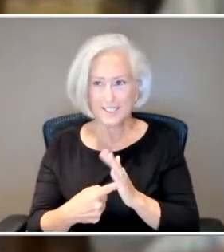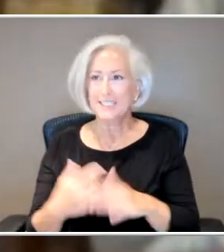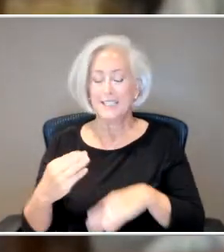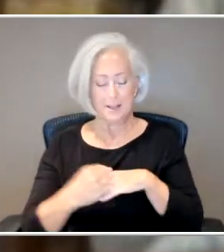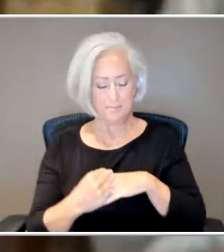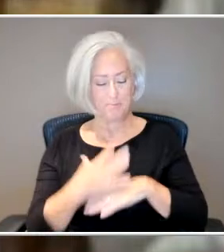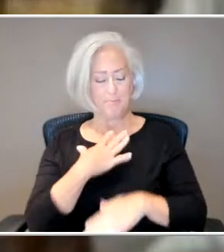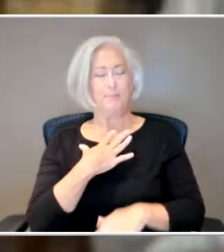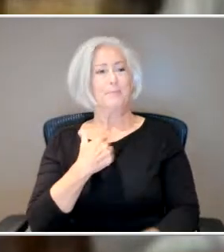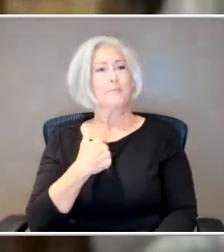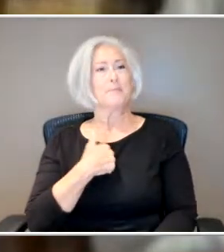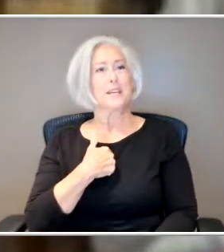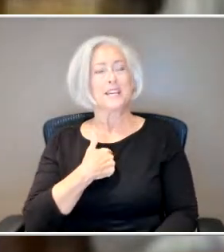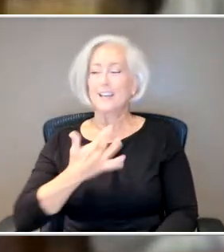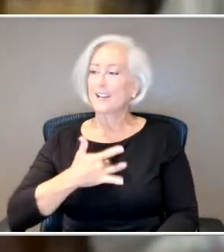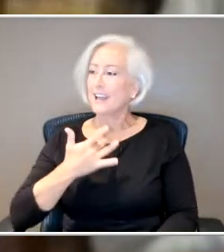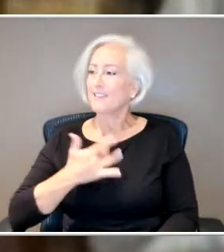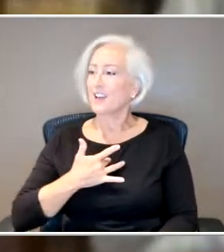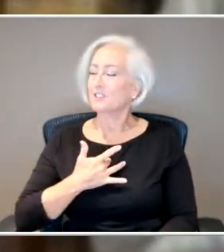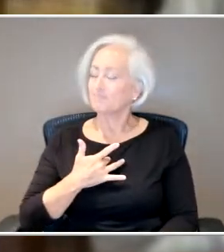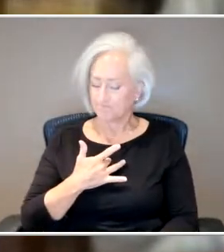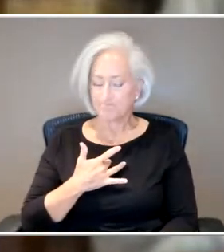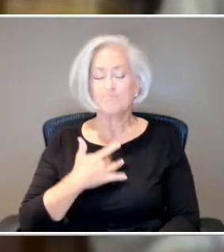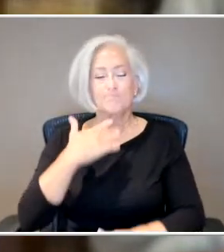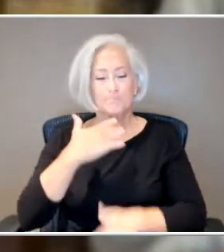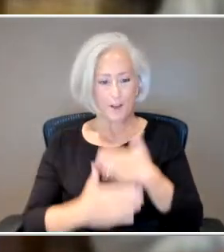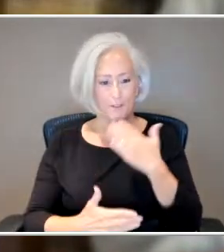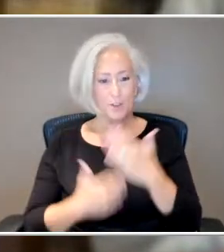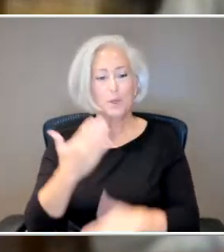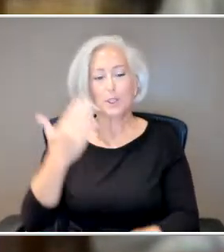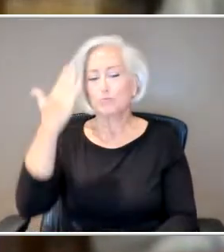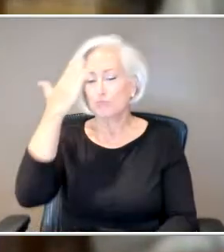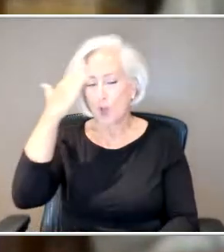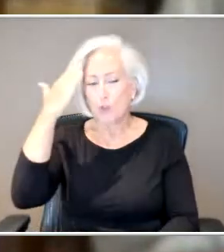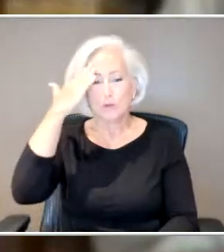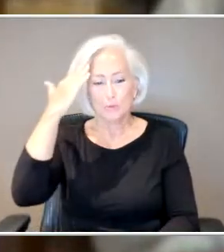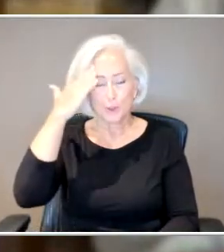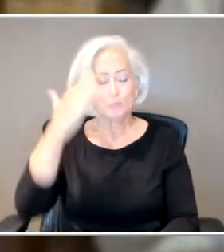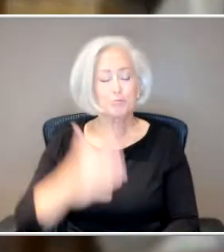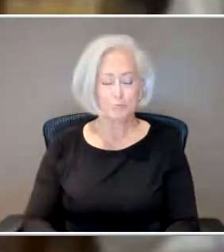felt comfortable and acknowledged.